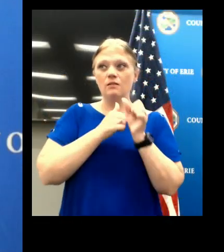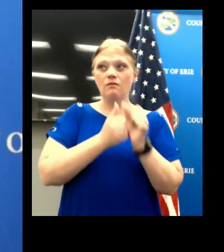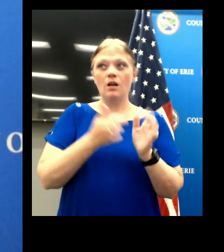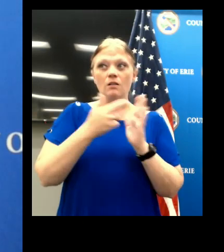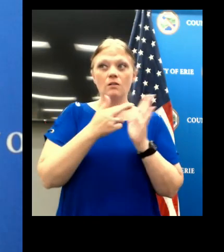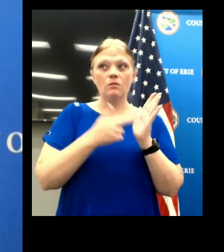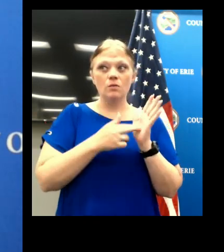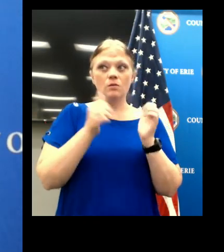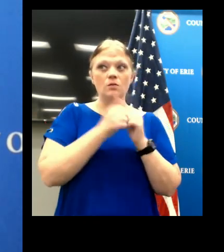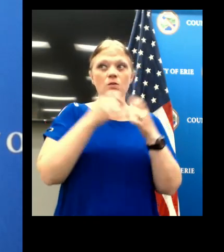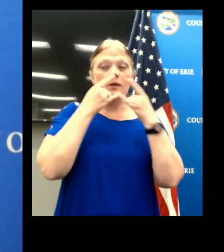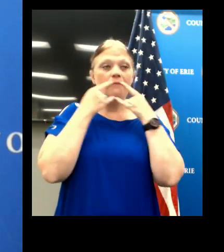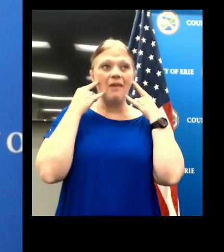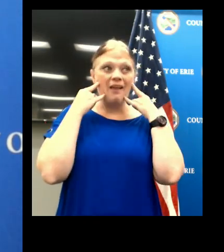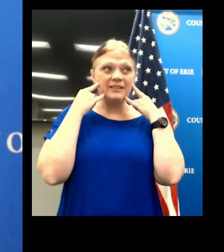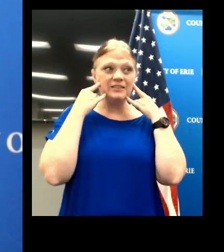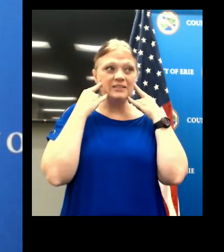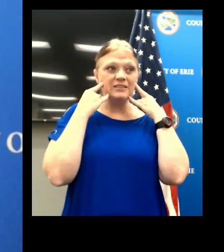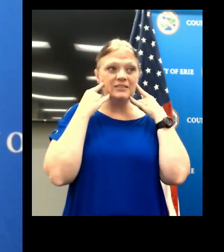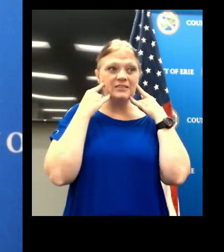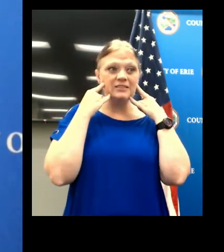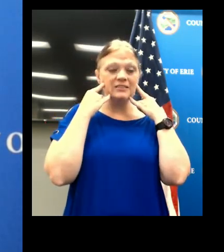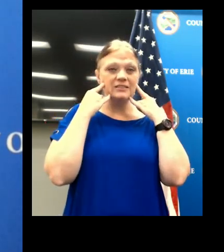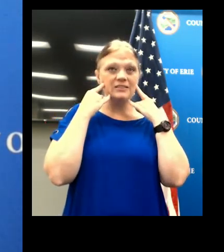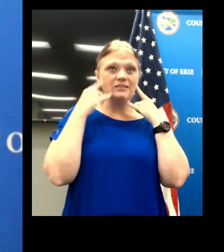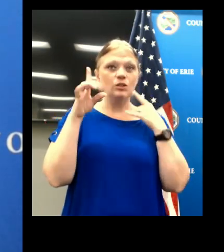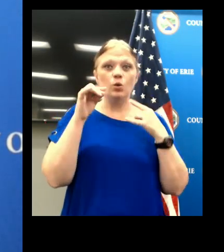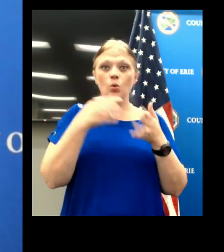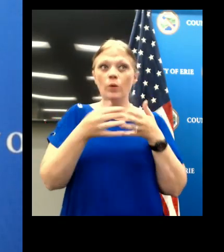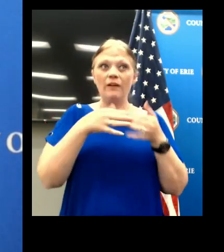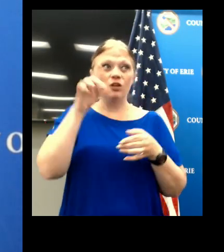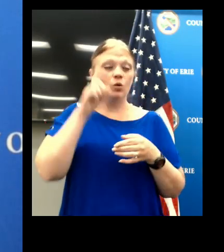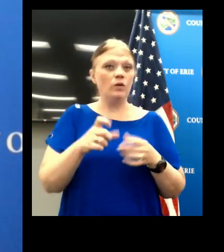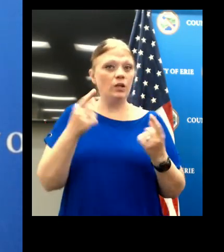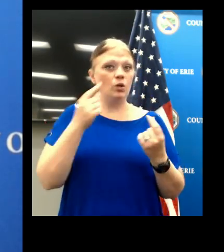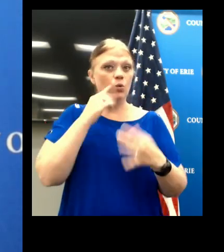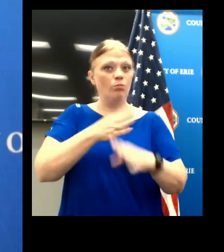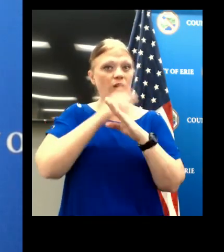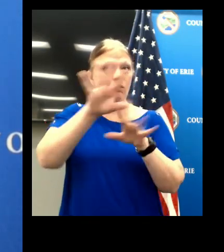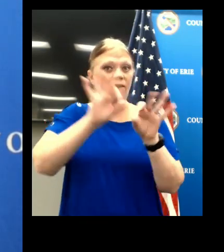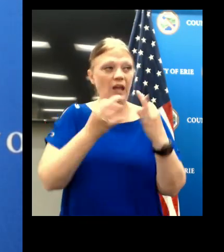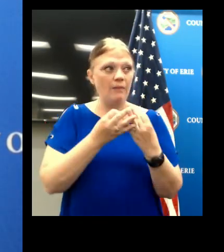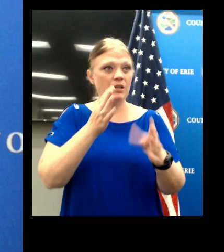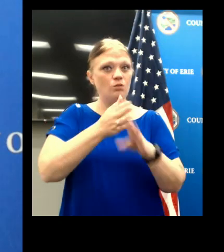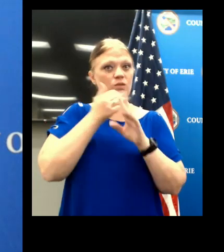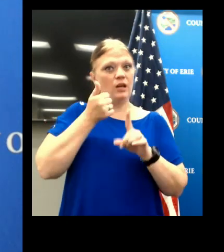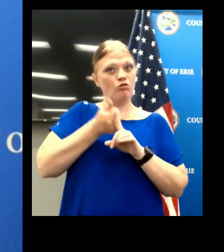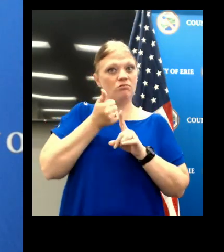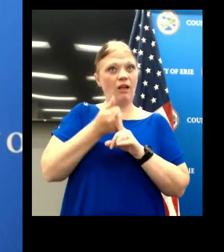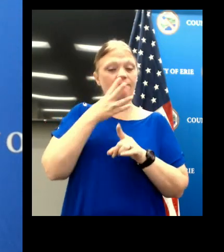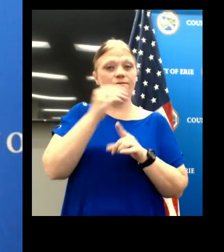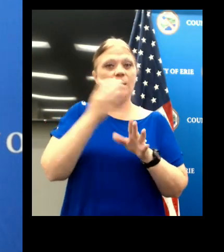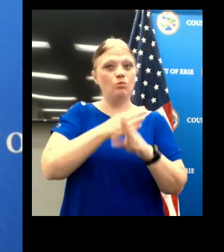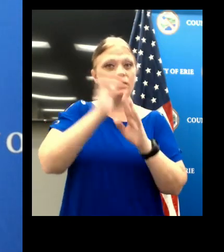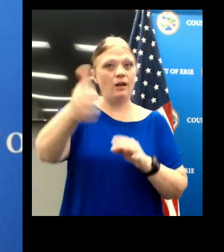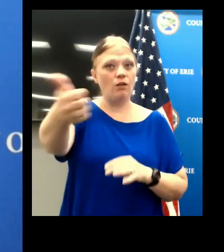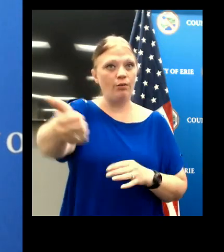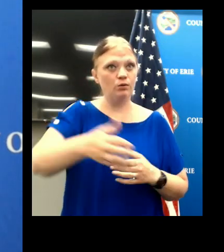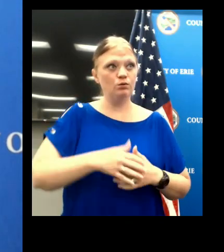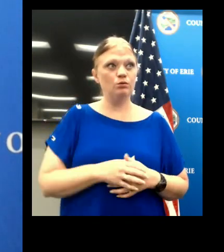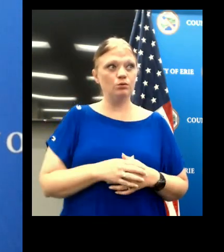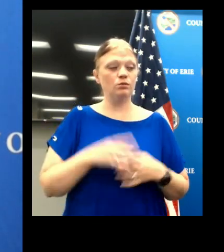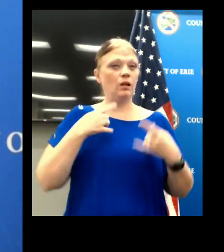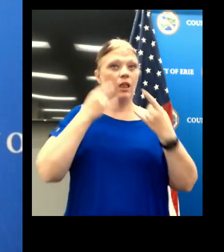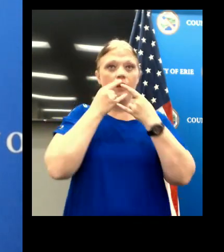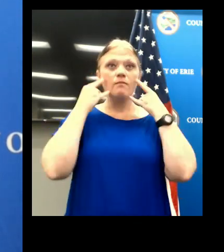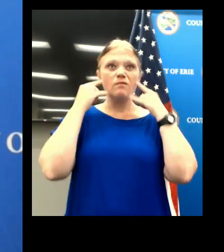with regards to mask wearing. Do what you need to do to protect your family, to protect yourself, and to protect others. I wear